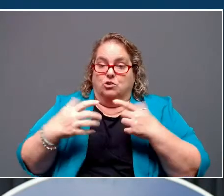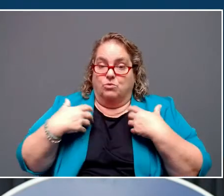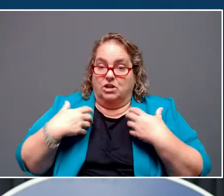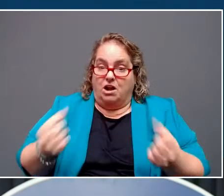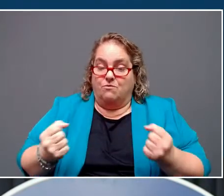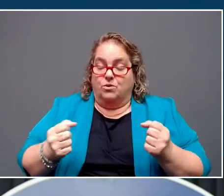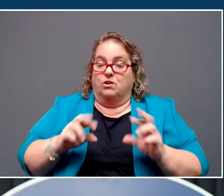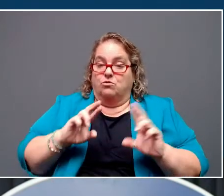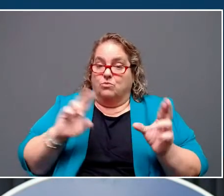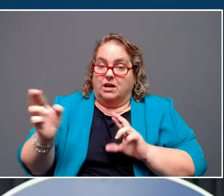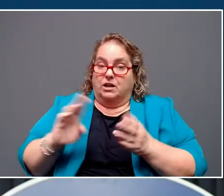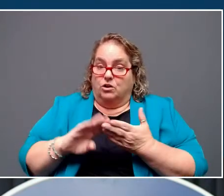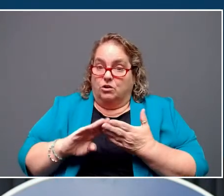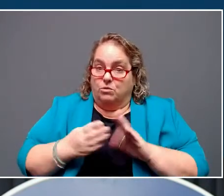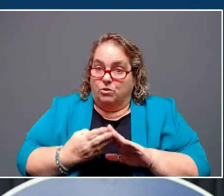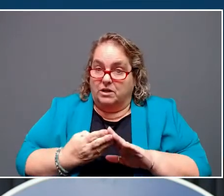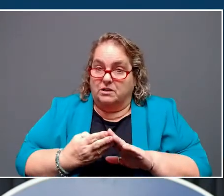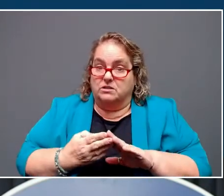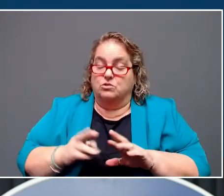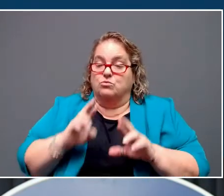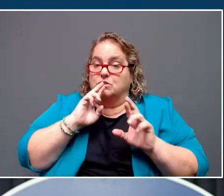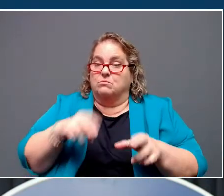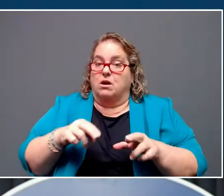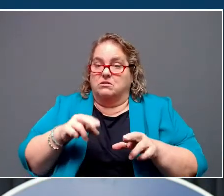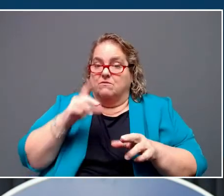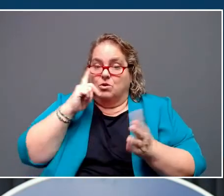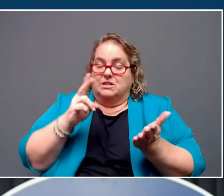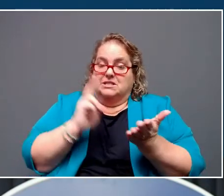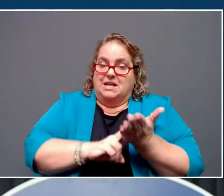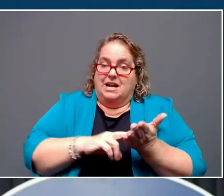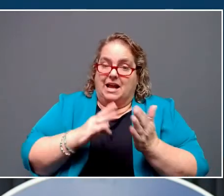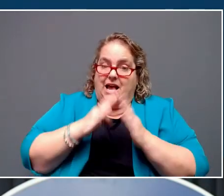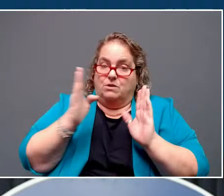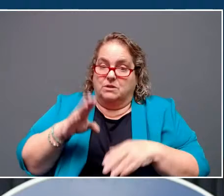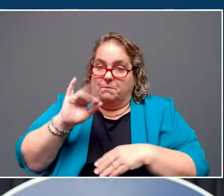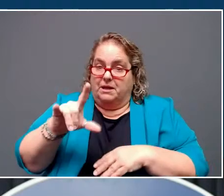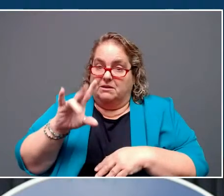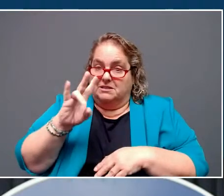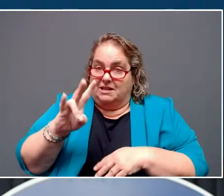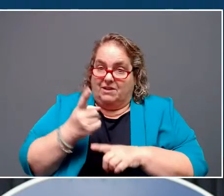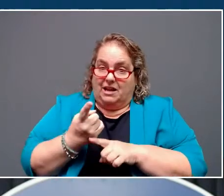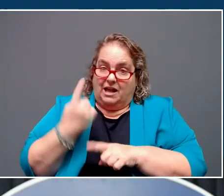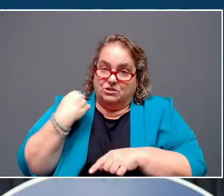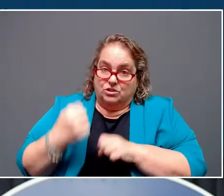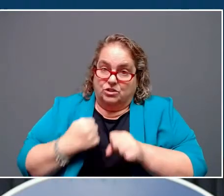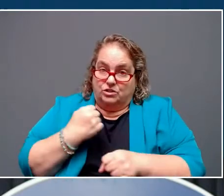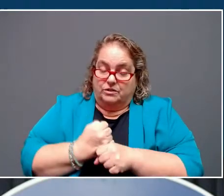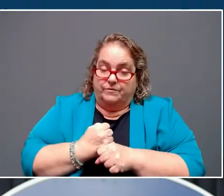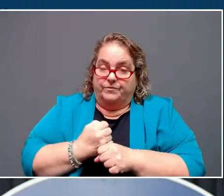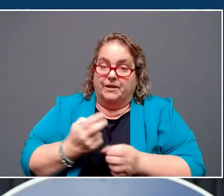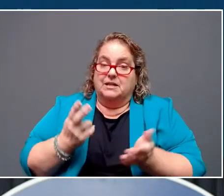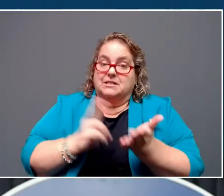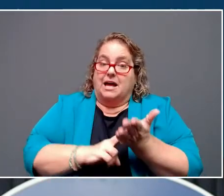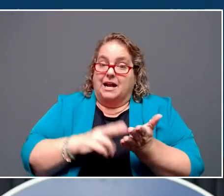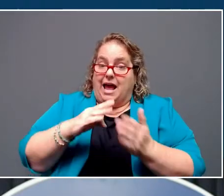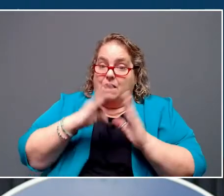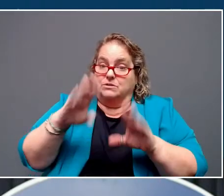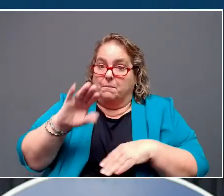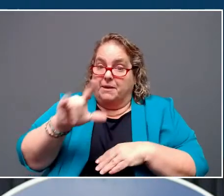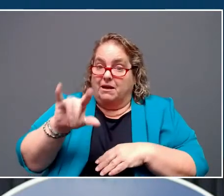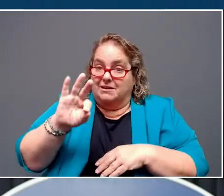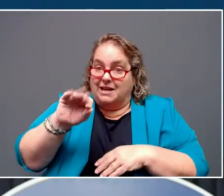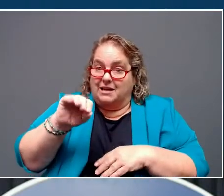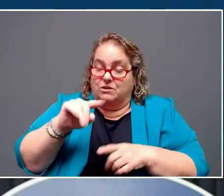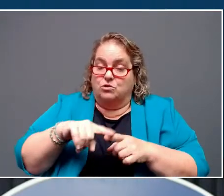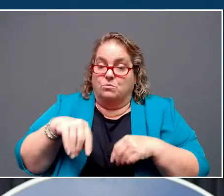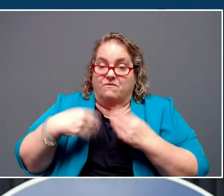in response to the signing of House Bill 7 last year. There's signing House Bill 90 to provide eligible individuals